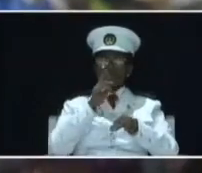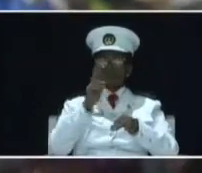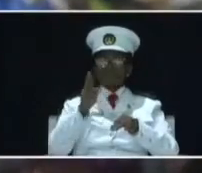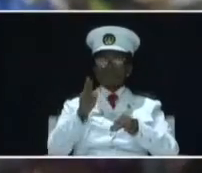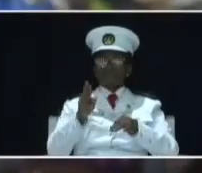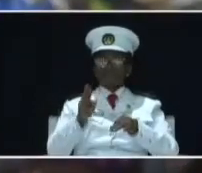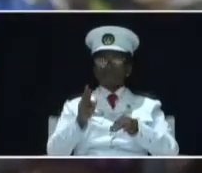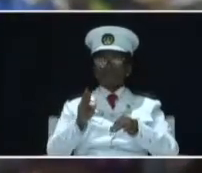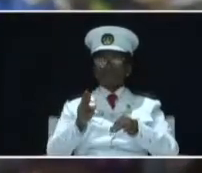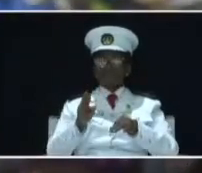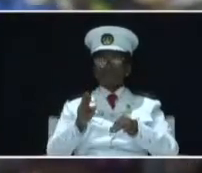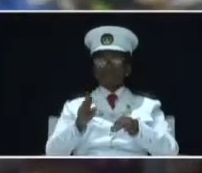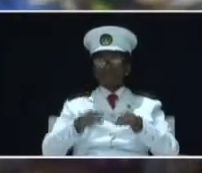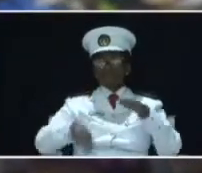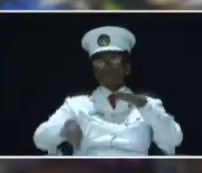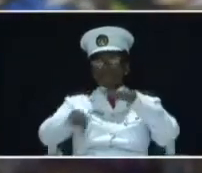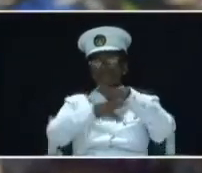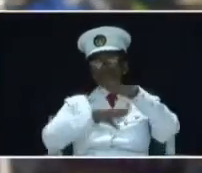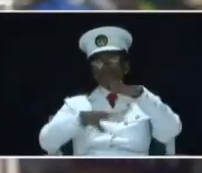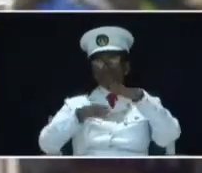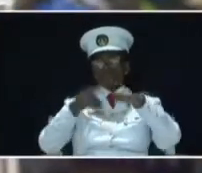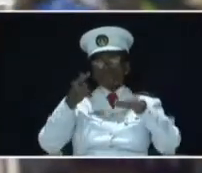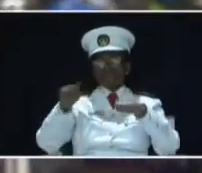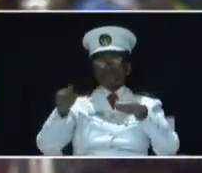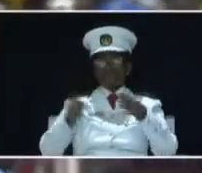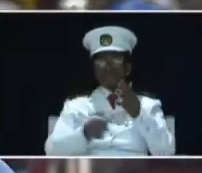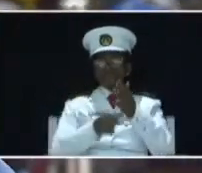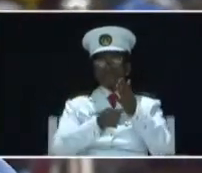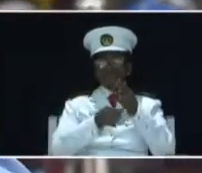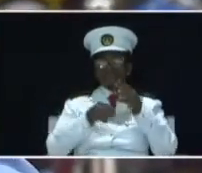to the senior partner? This is very important.